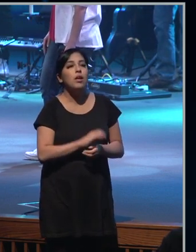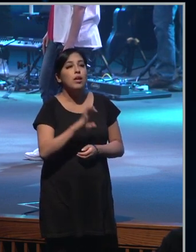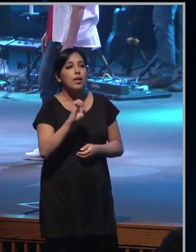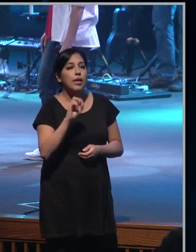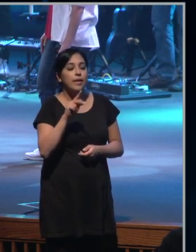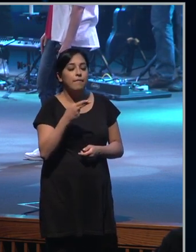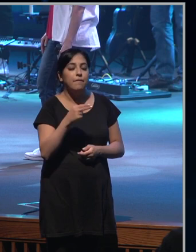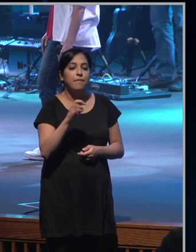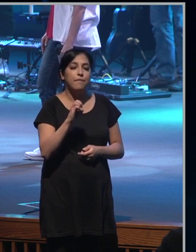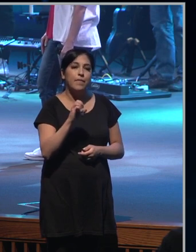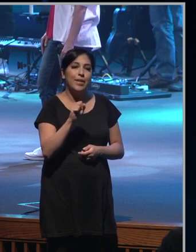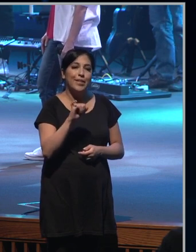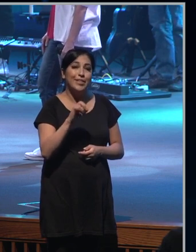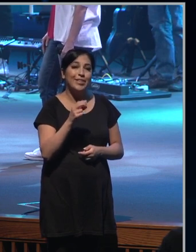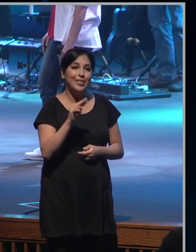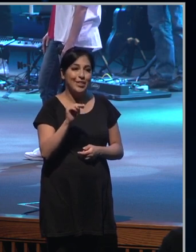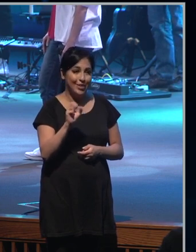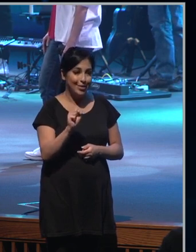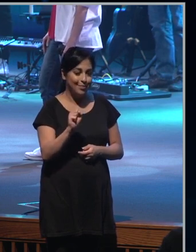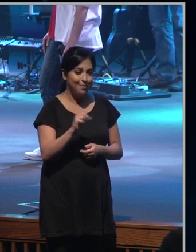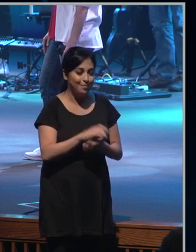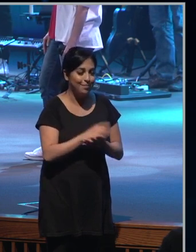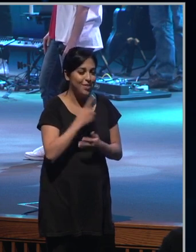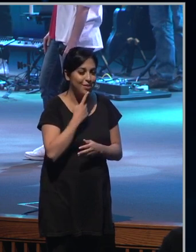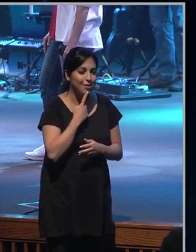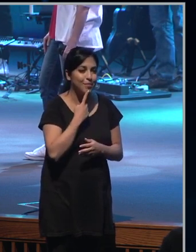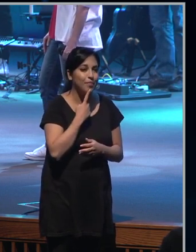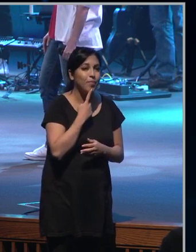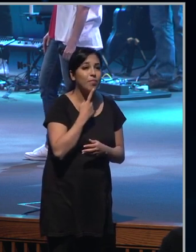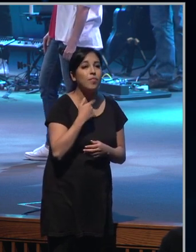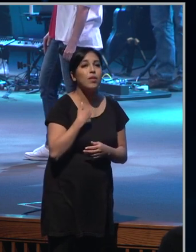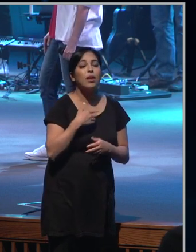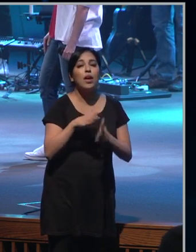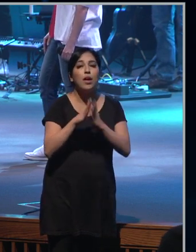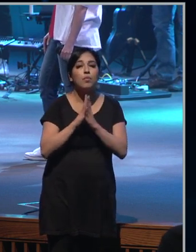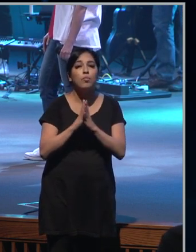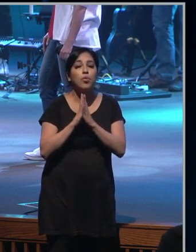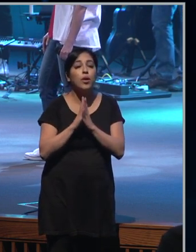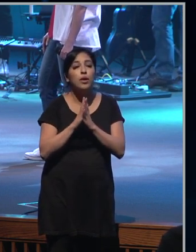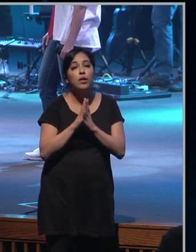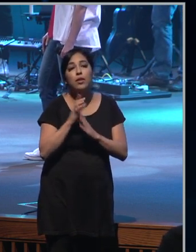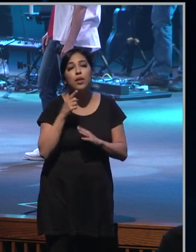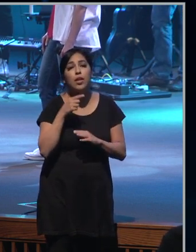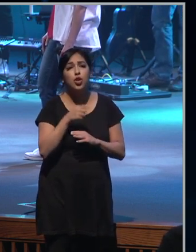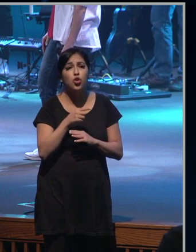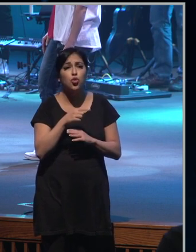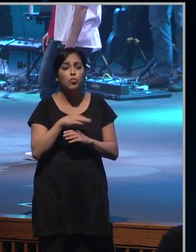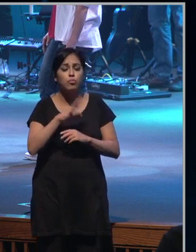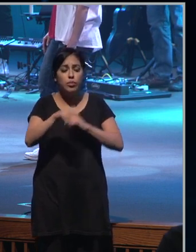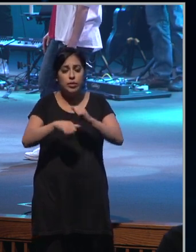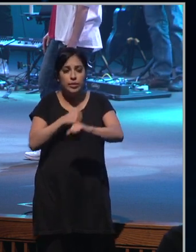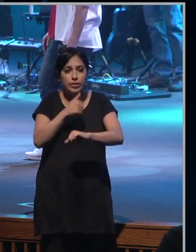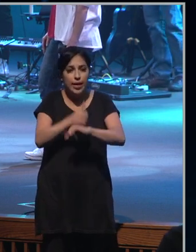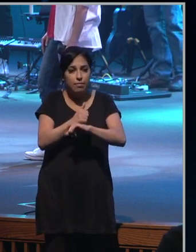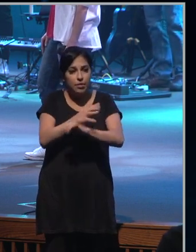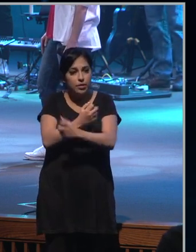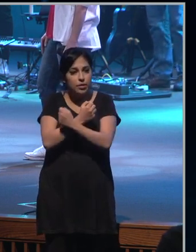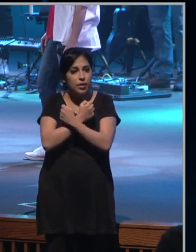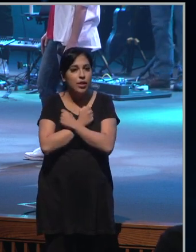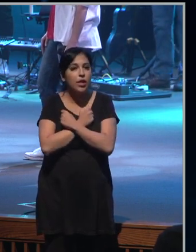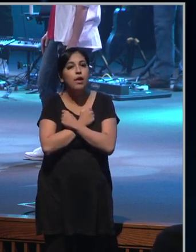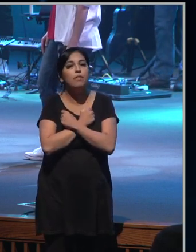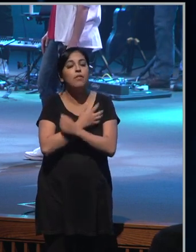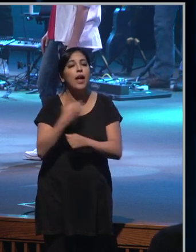3, verses 18 and 19. It says this: "And I pray that you, being rooted and established in love, may